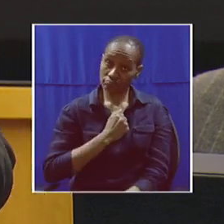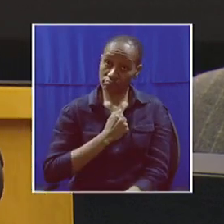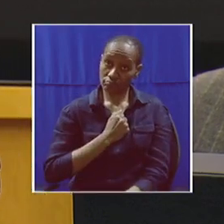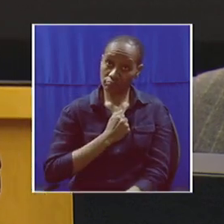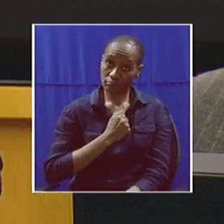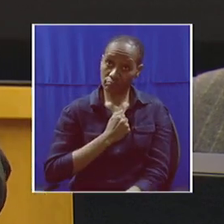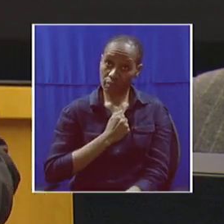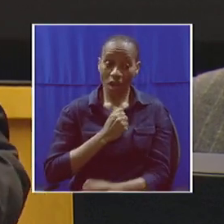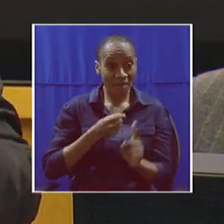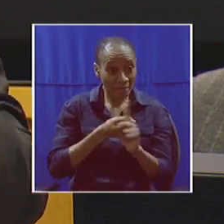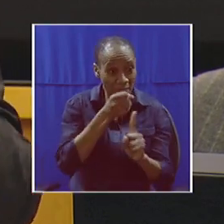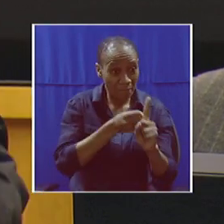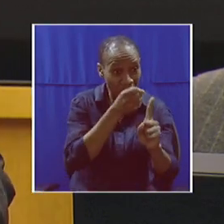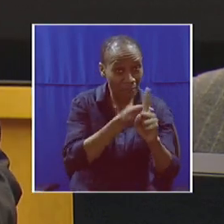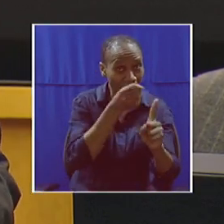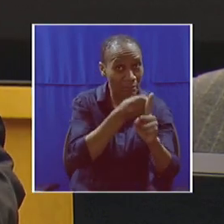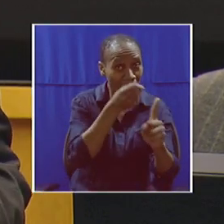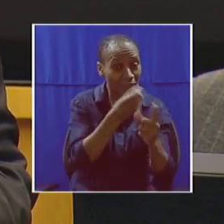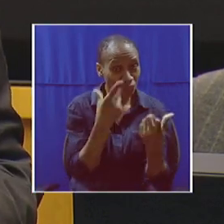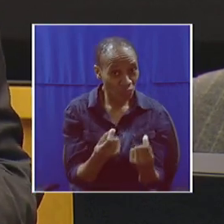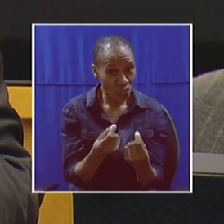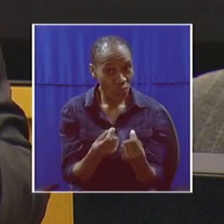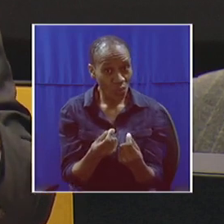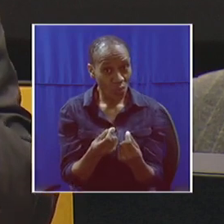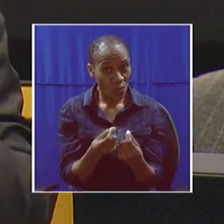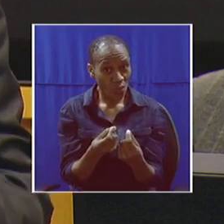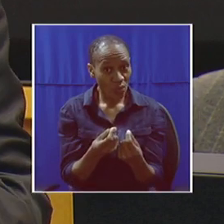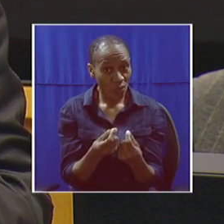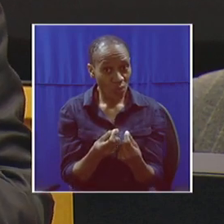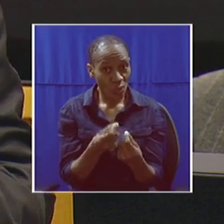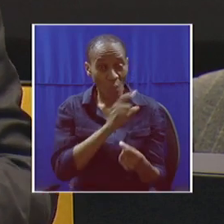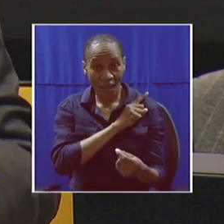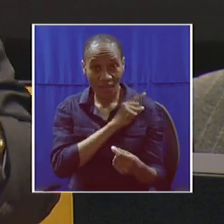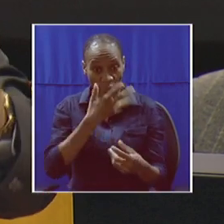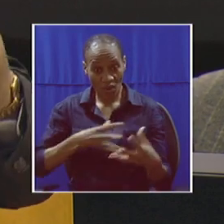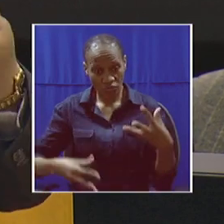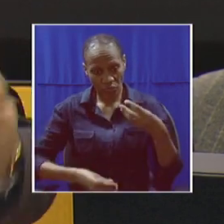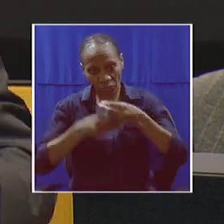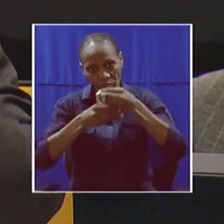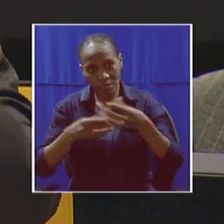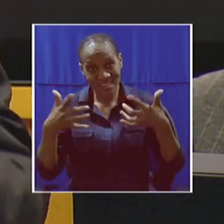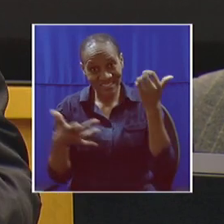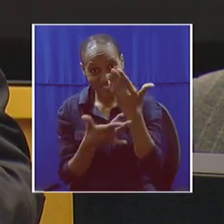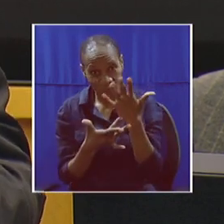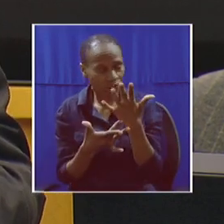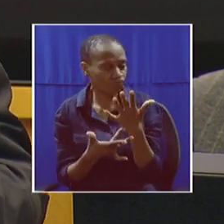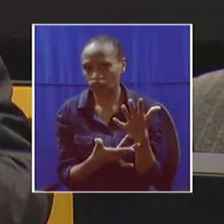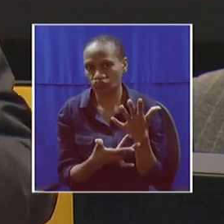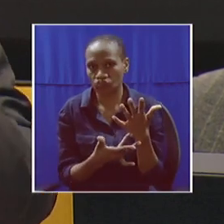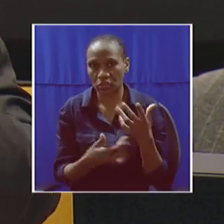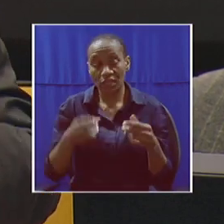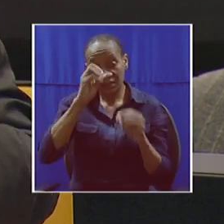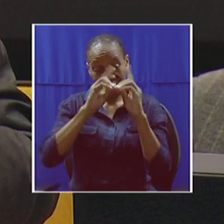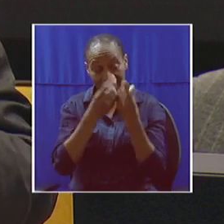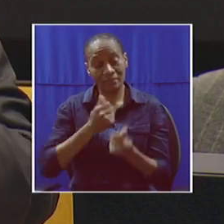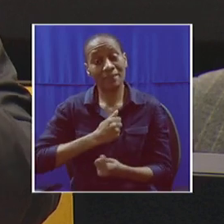a Lobby group for a particular technology it is regulating energy Supply and